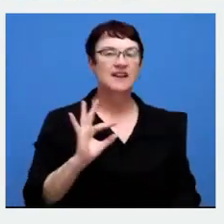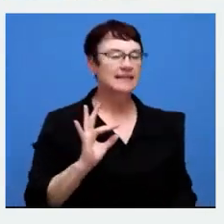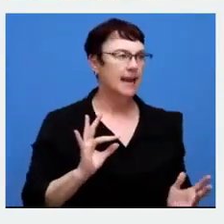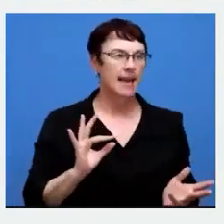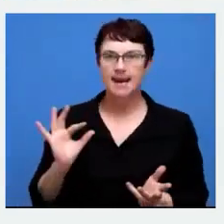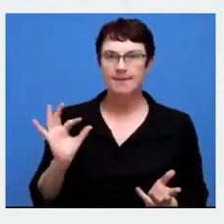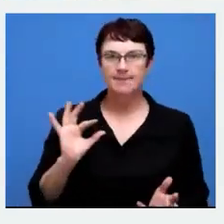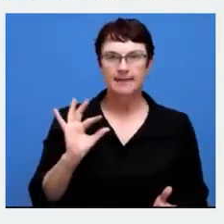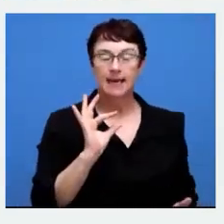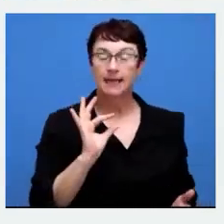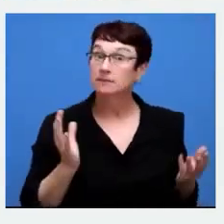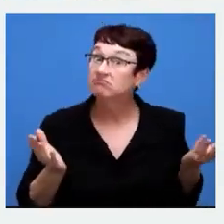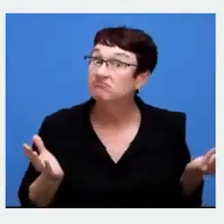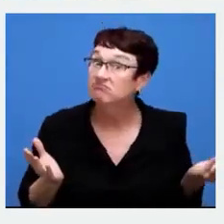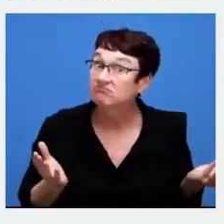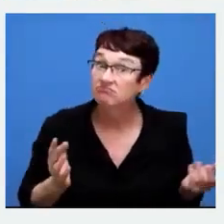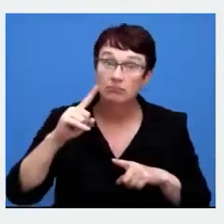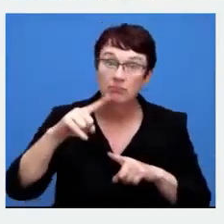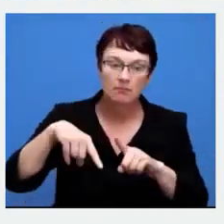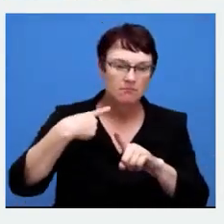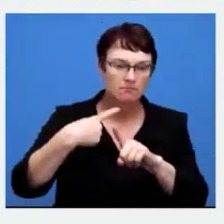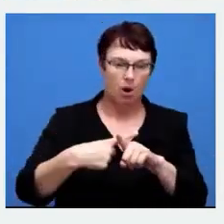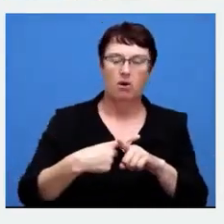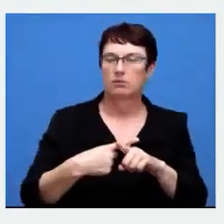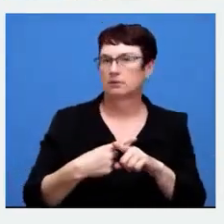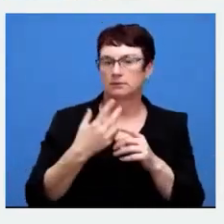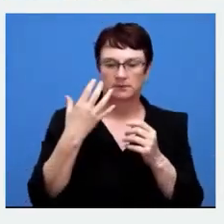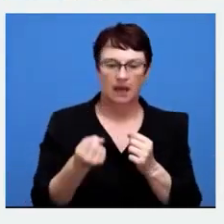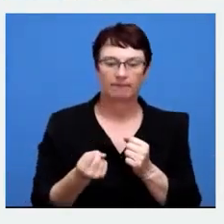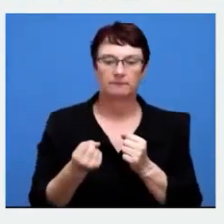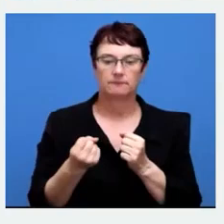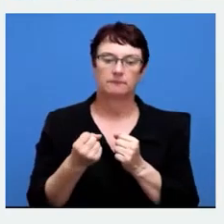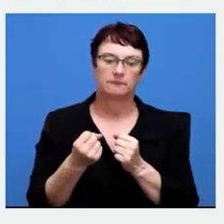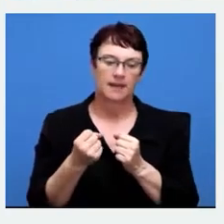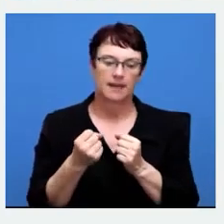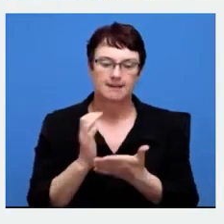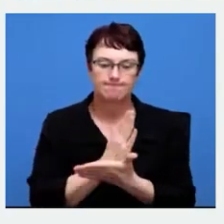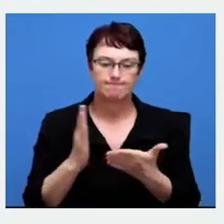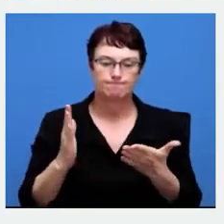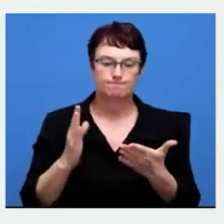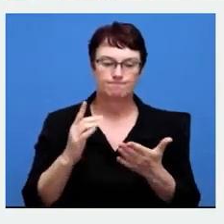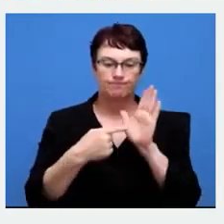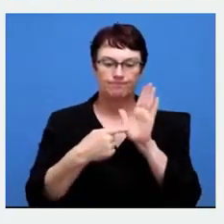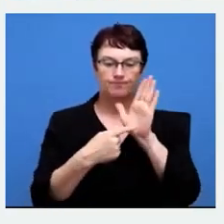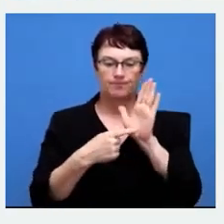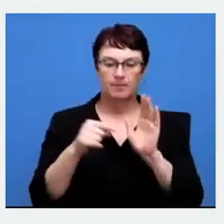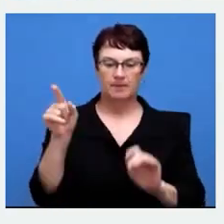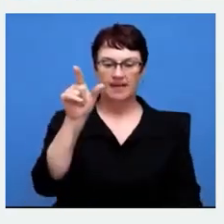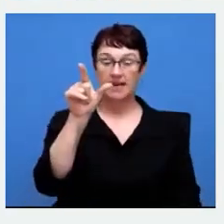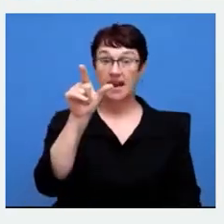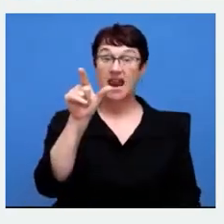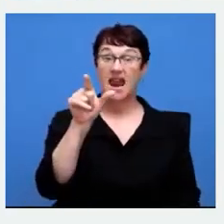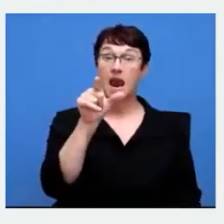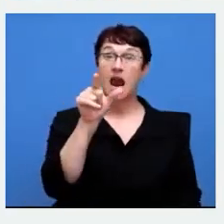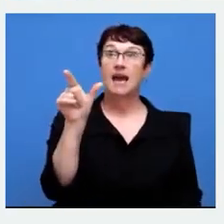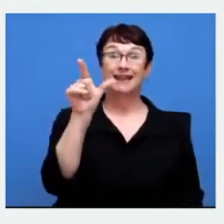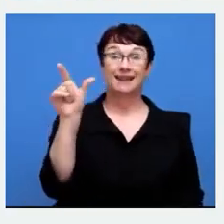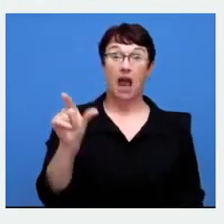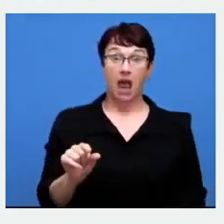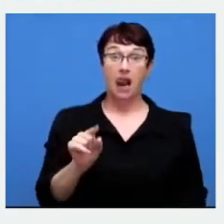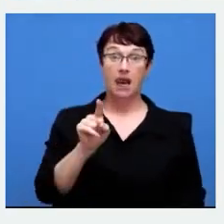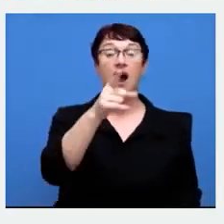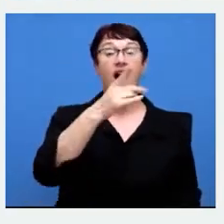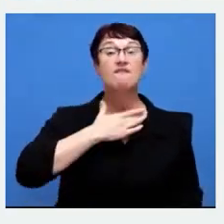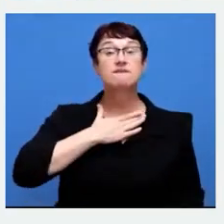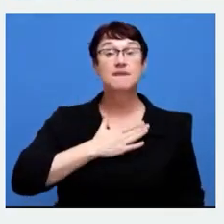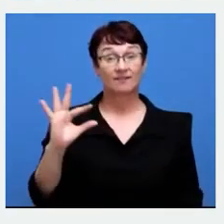items at cafes to access restrooms. So it's quite important to understand if they are there and if they are free, for